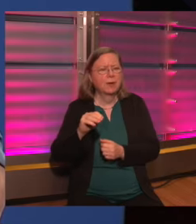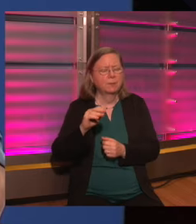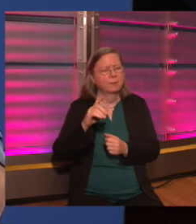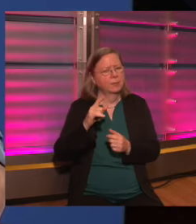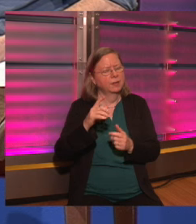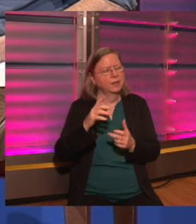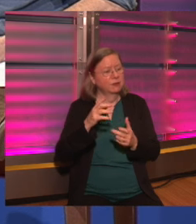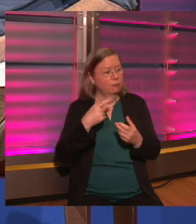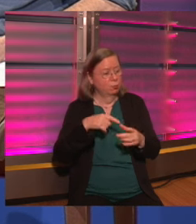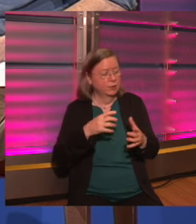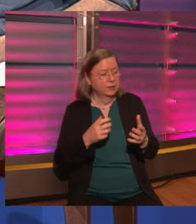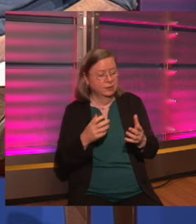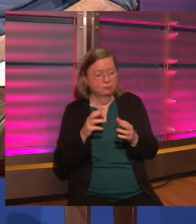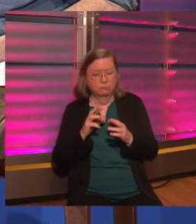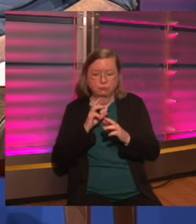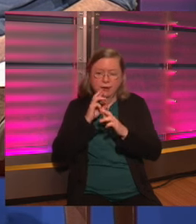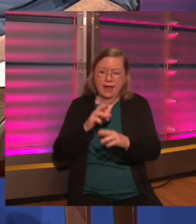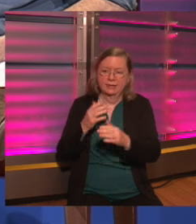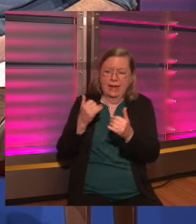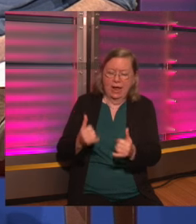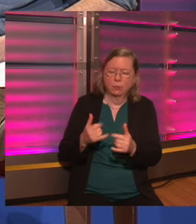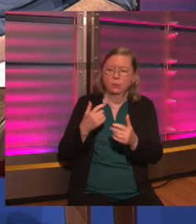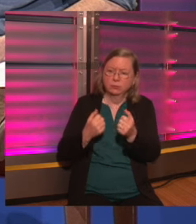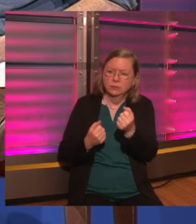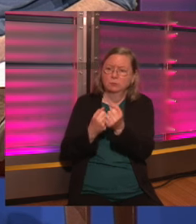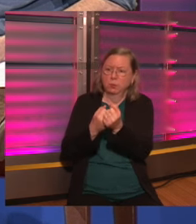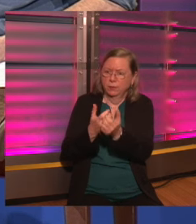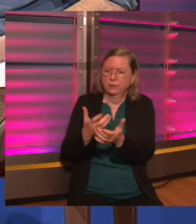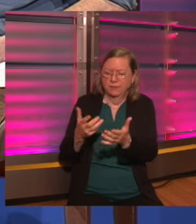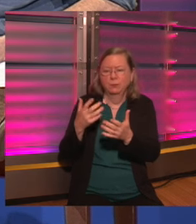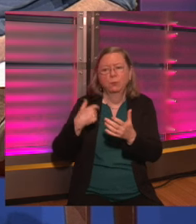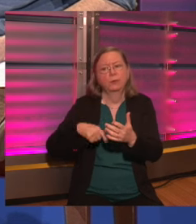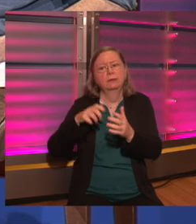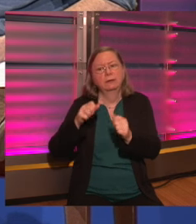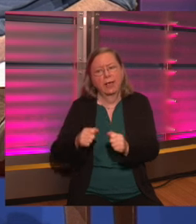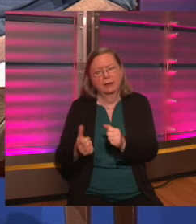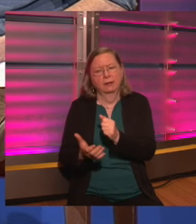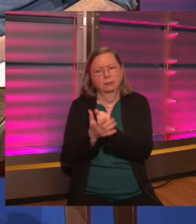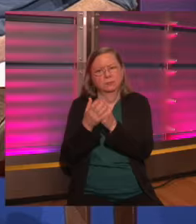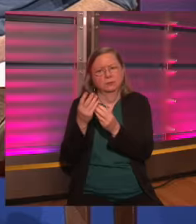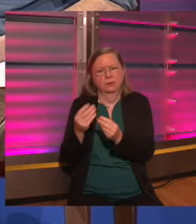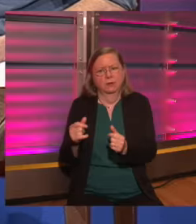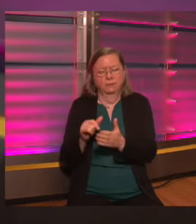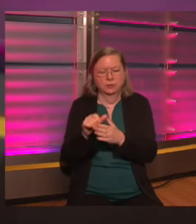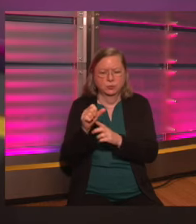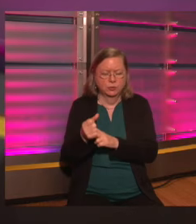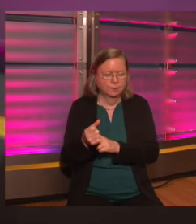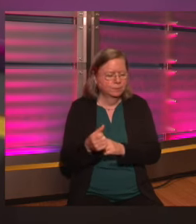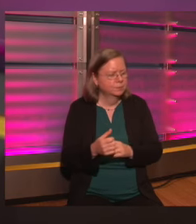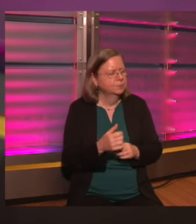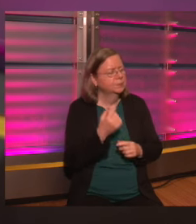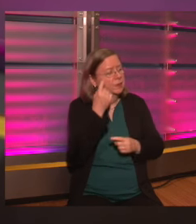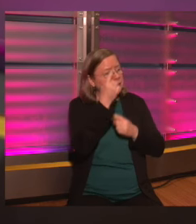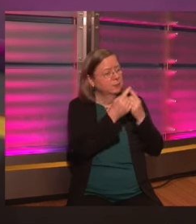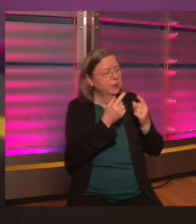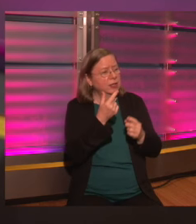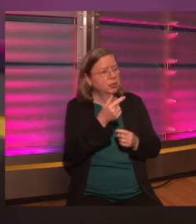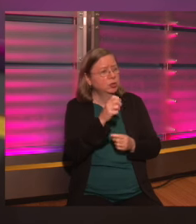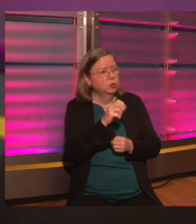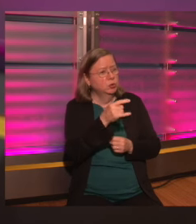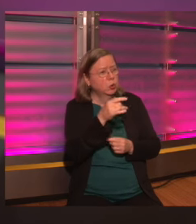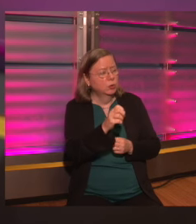I often wonder the way that people look at George W. Bush's legacy and with the situation in Iraq, will Syria be President